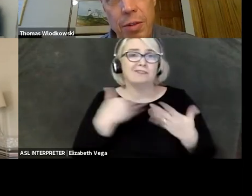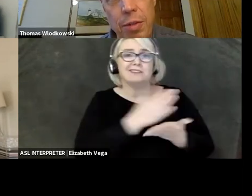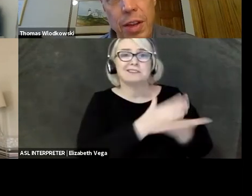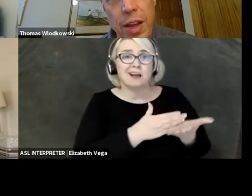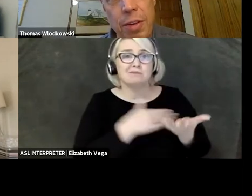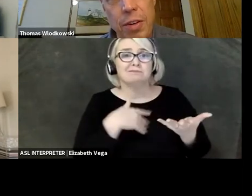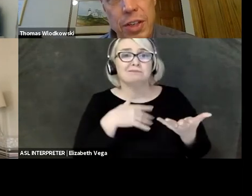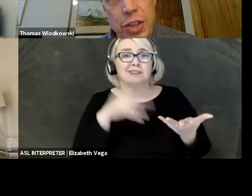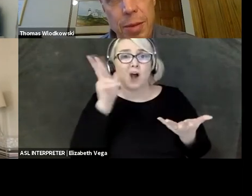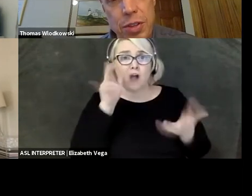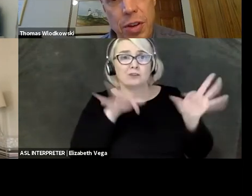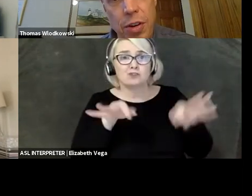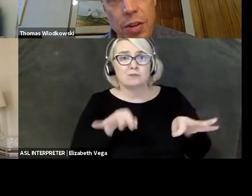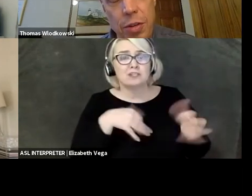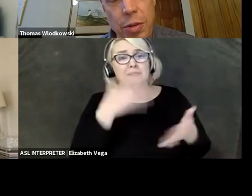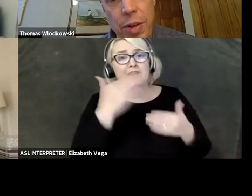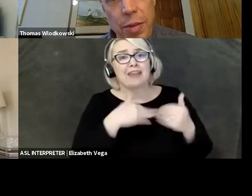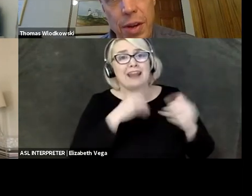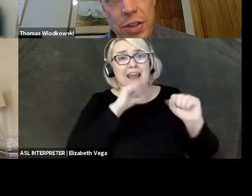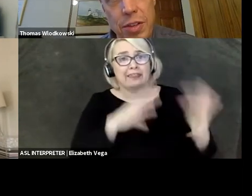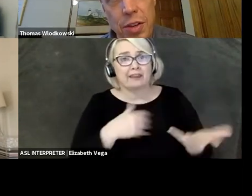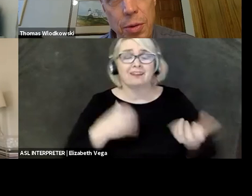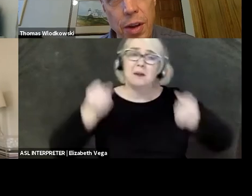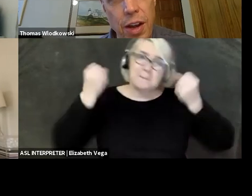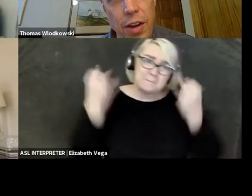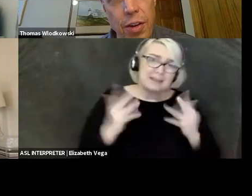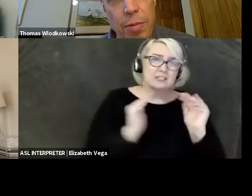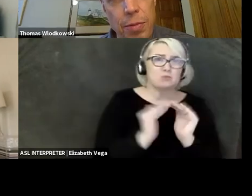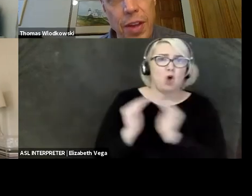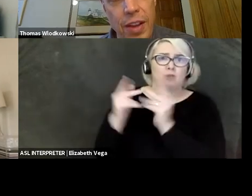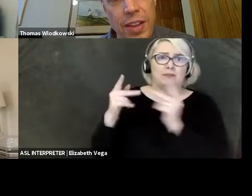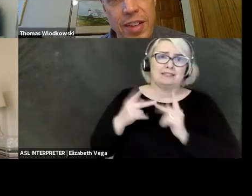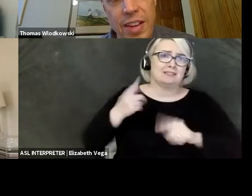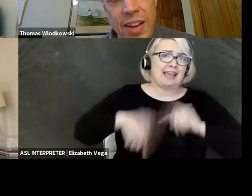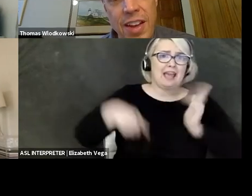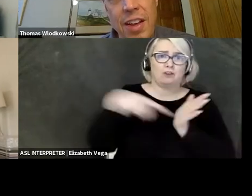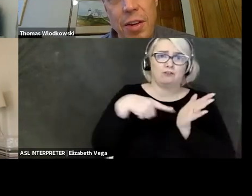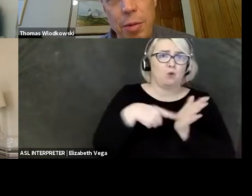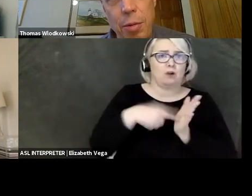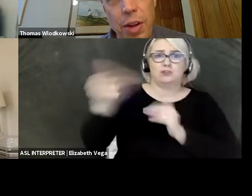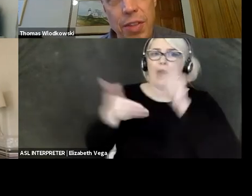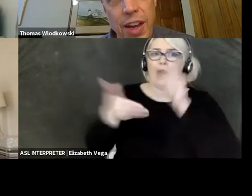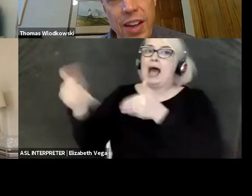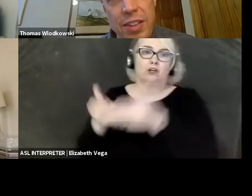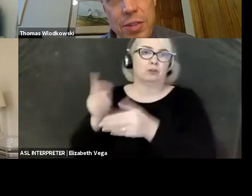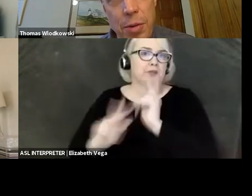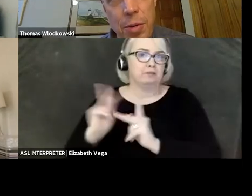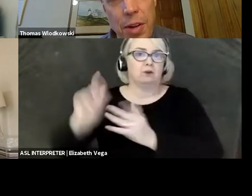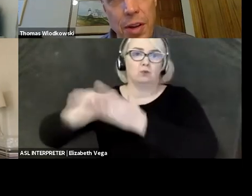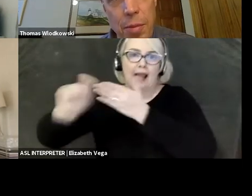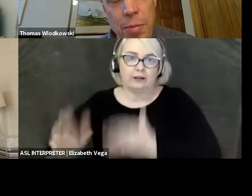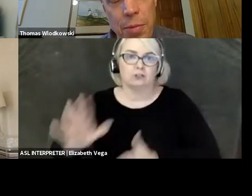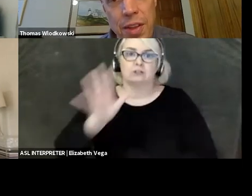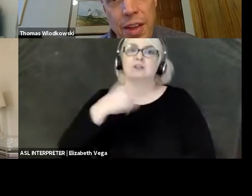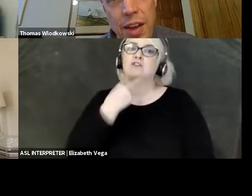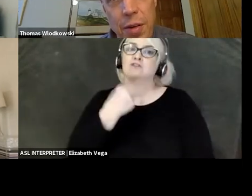know, a lot of internet shops are, you know, don't have the budget to go hire talent and, you know, all of that. And so